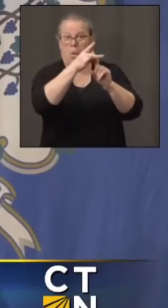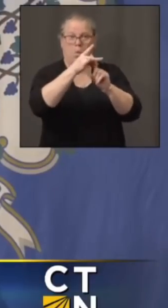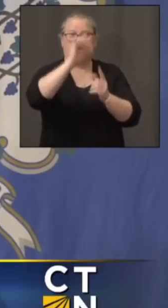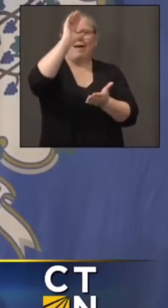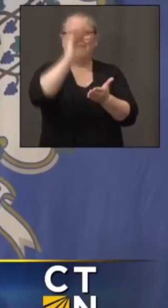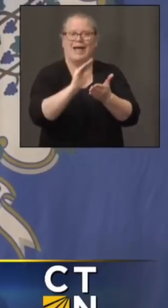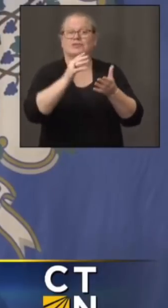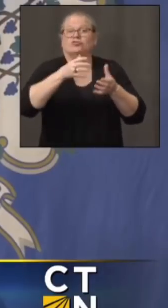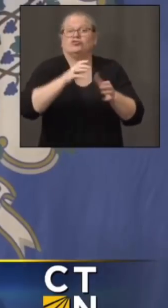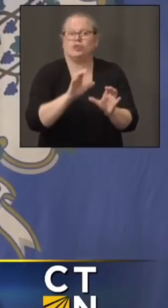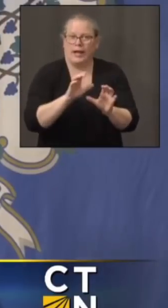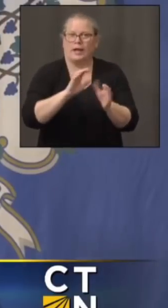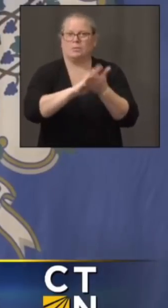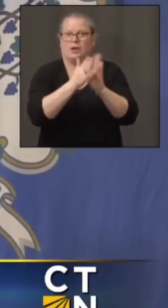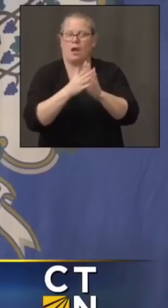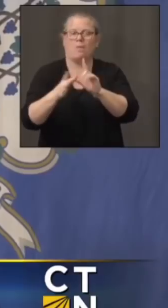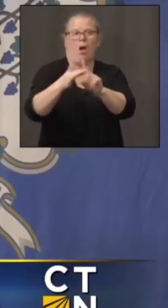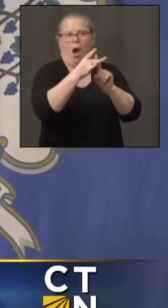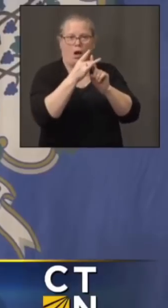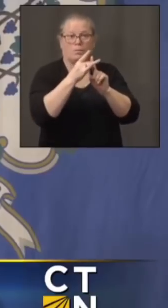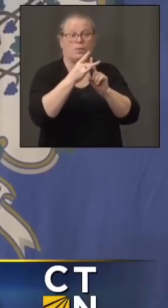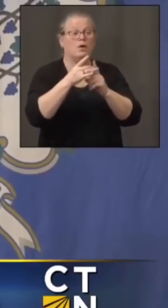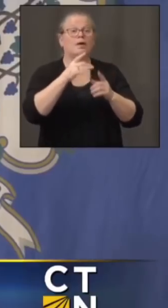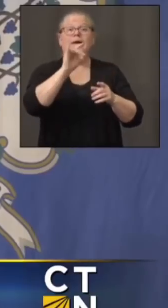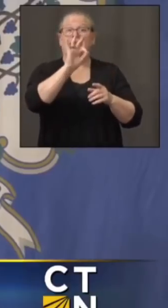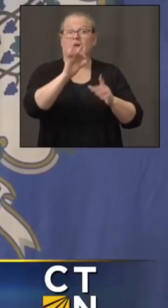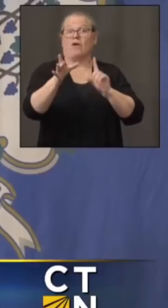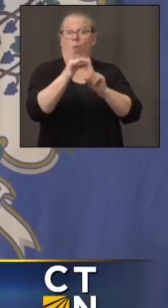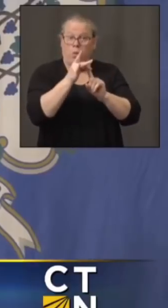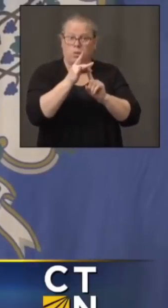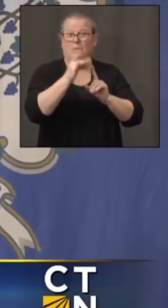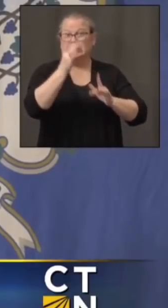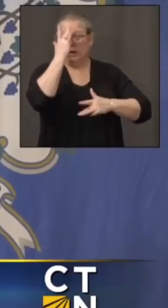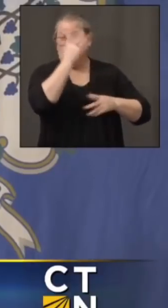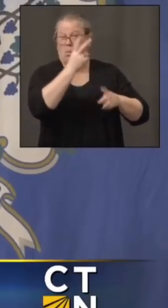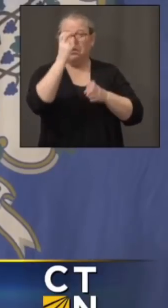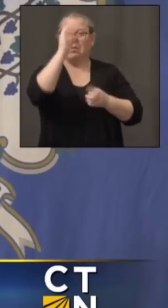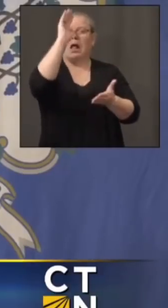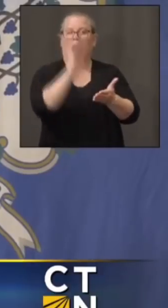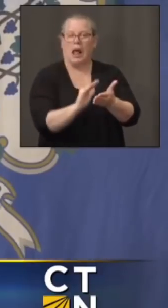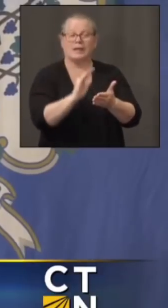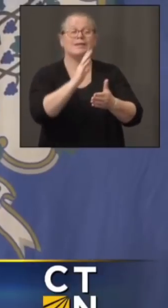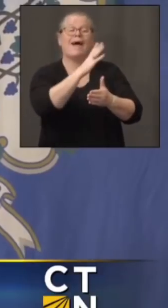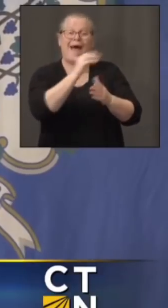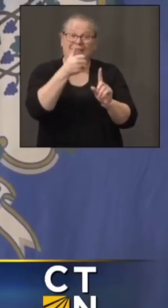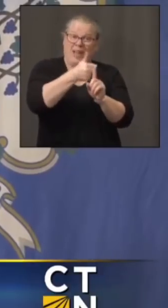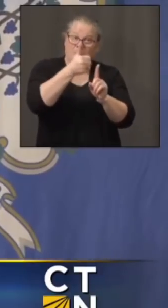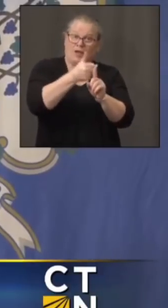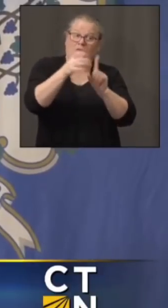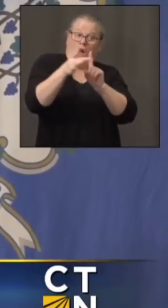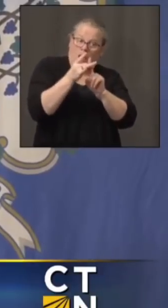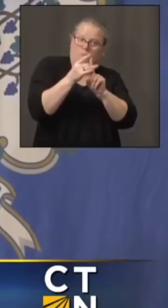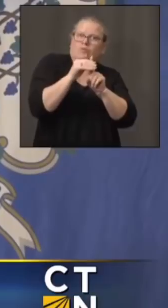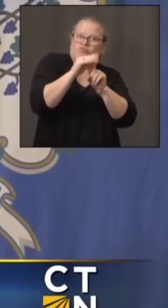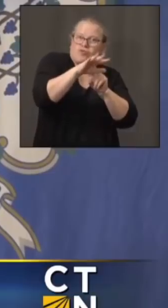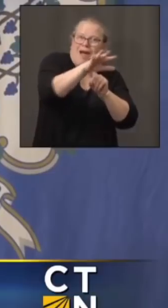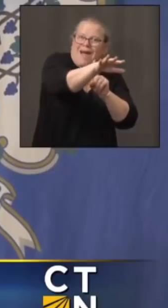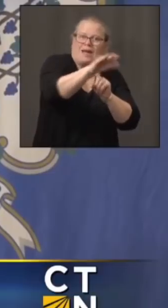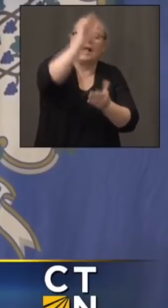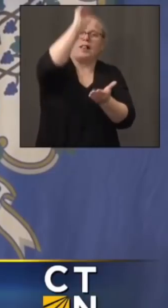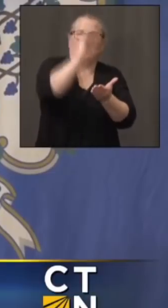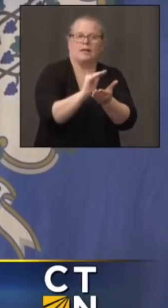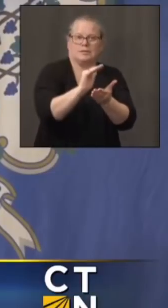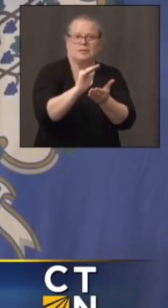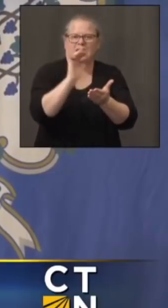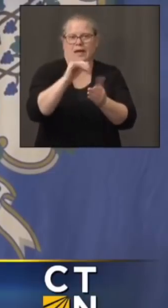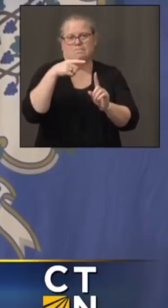it, and much less likely to be infectious. That's what was the important point there. Okay, thanks. And just one last